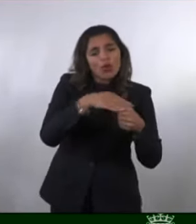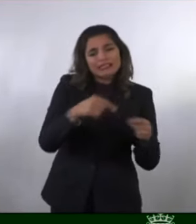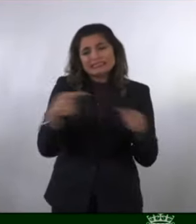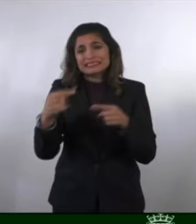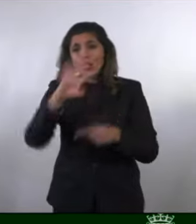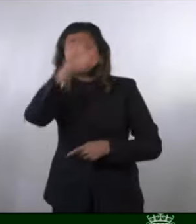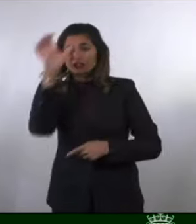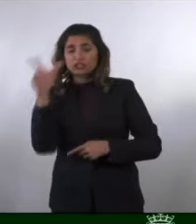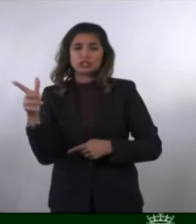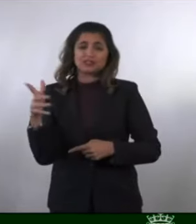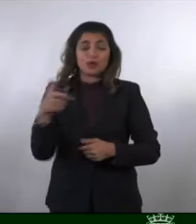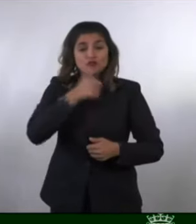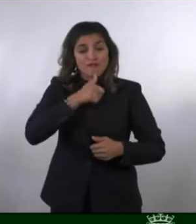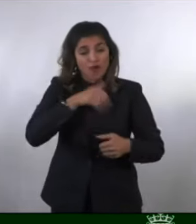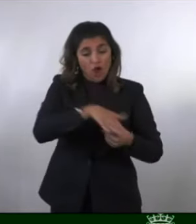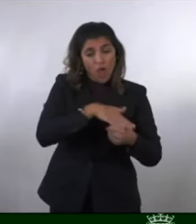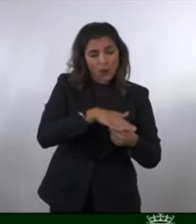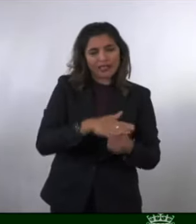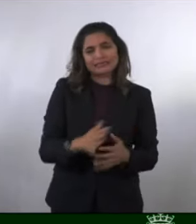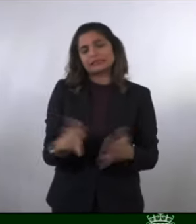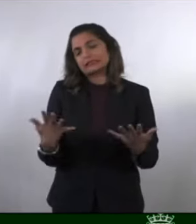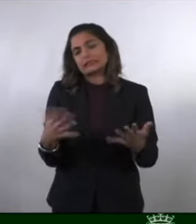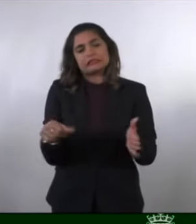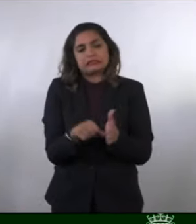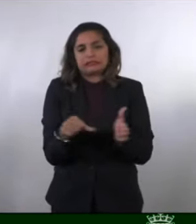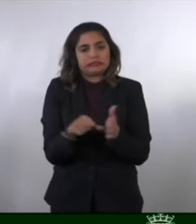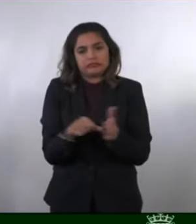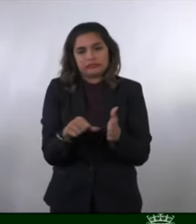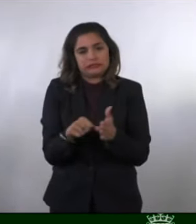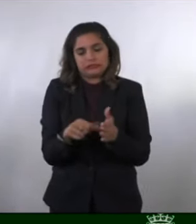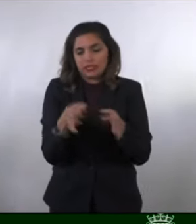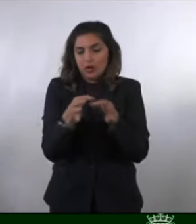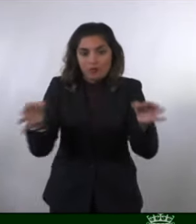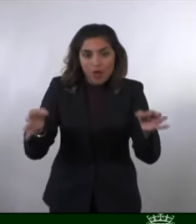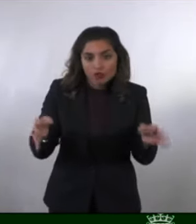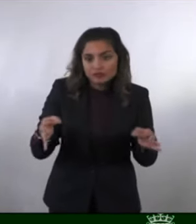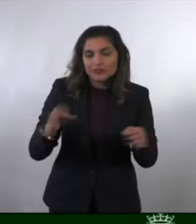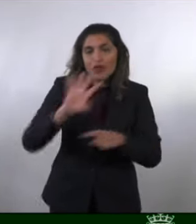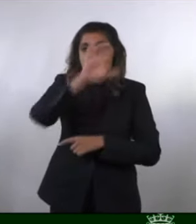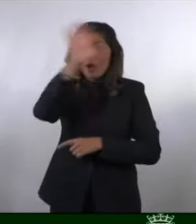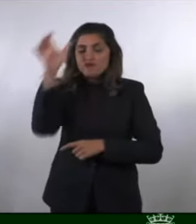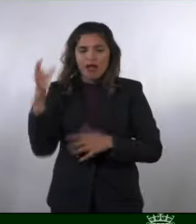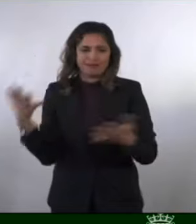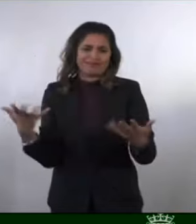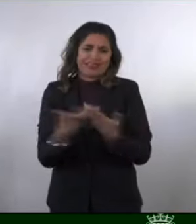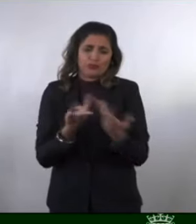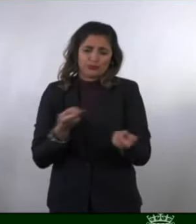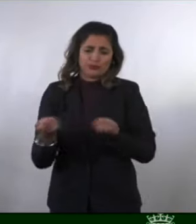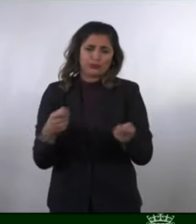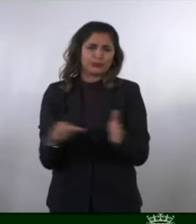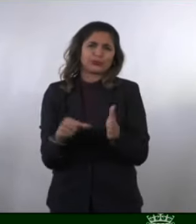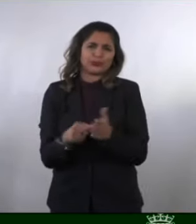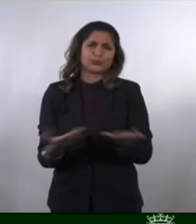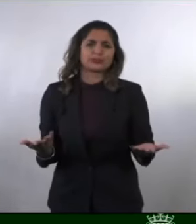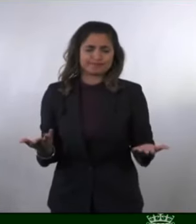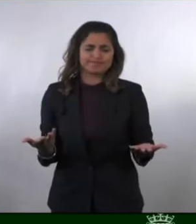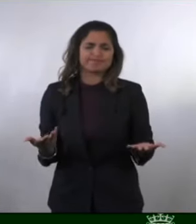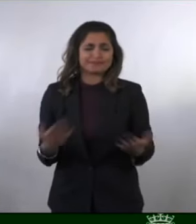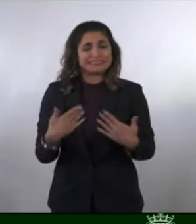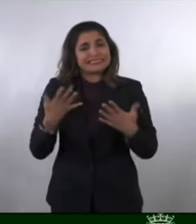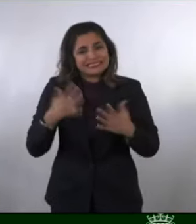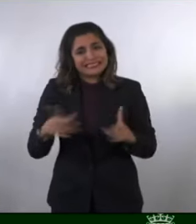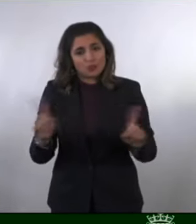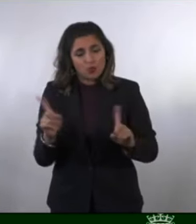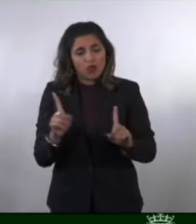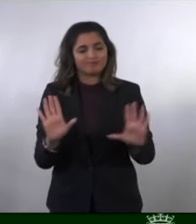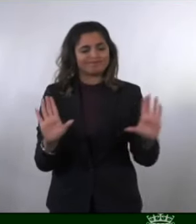the disease is no respecter of borough boundaries, and we have to have some regions in which to